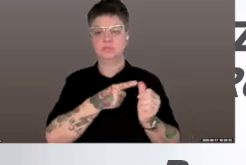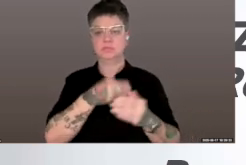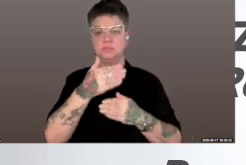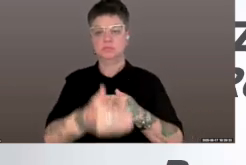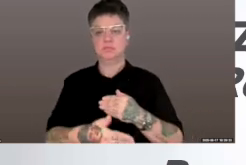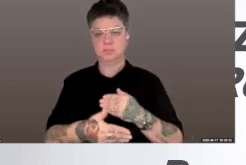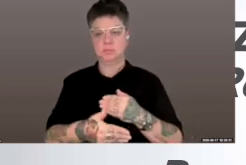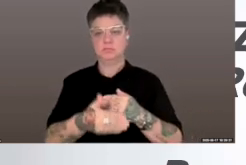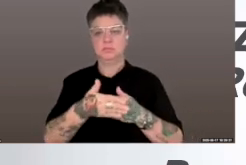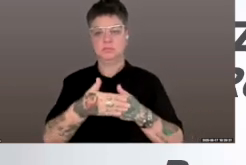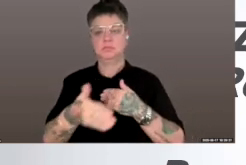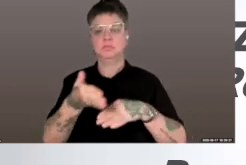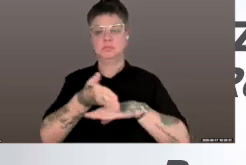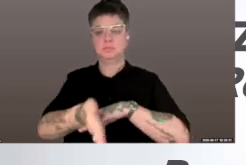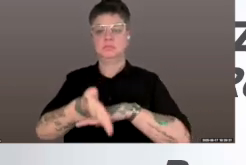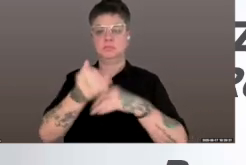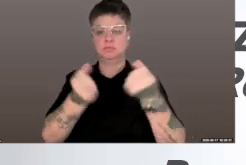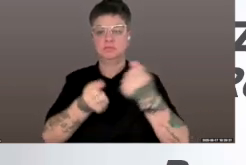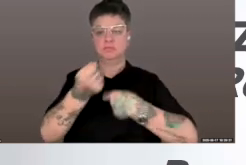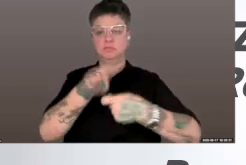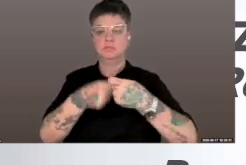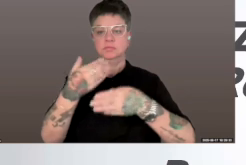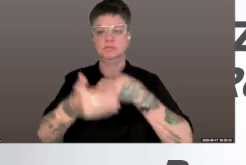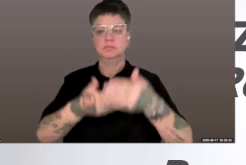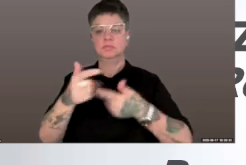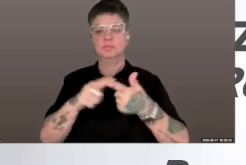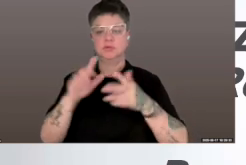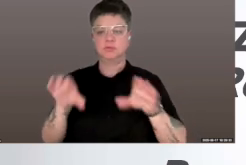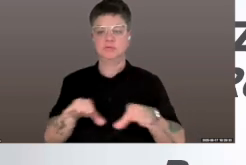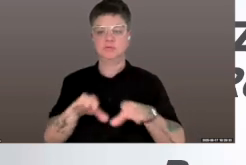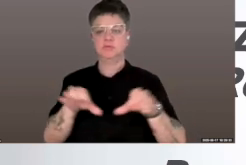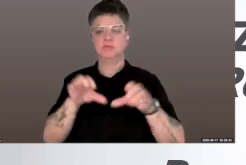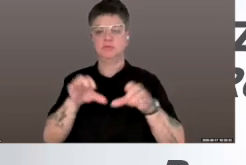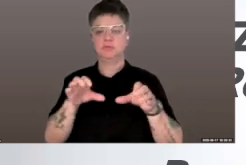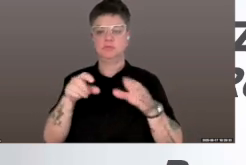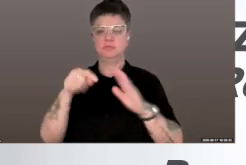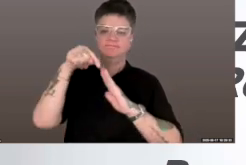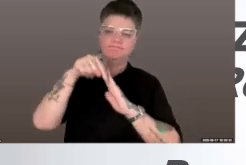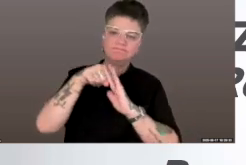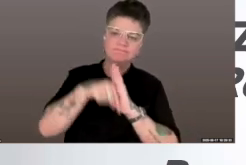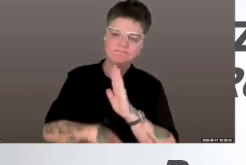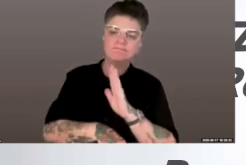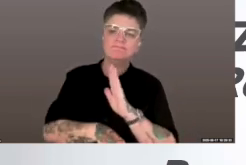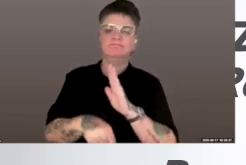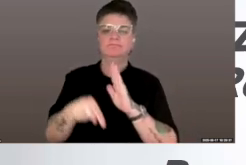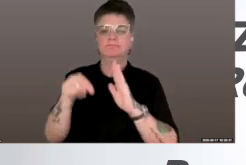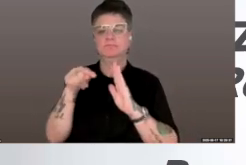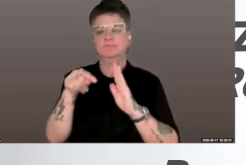The recommendations will be organized in the order of most viable from A to